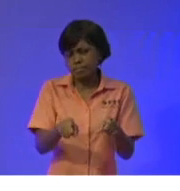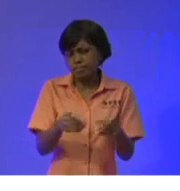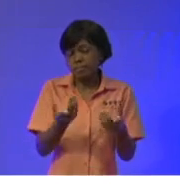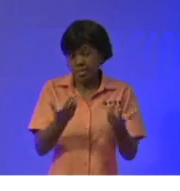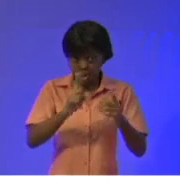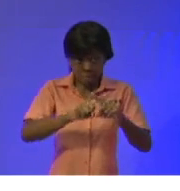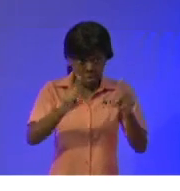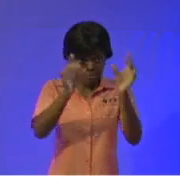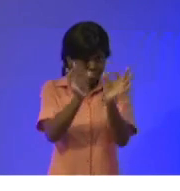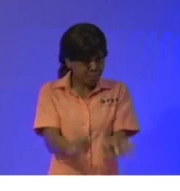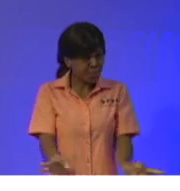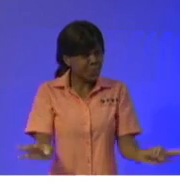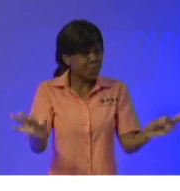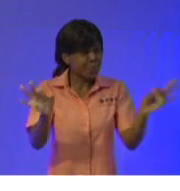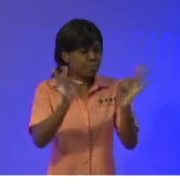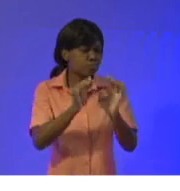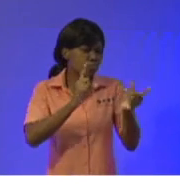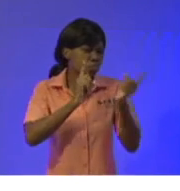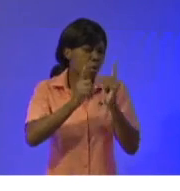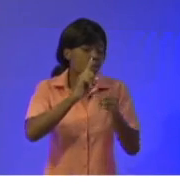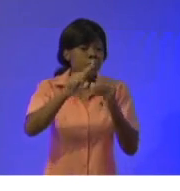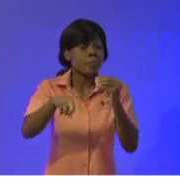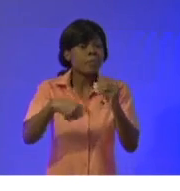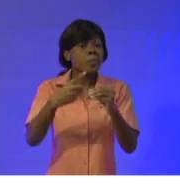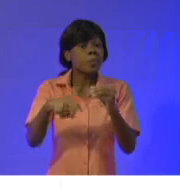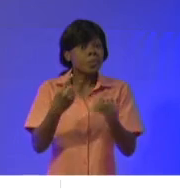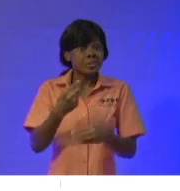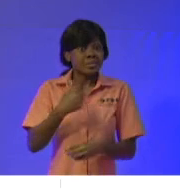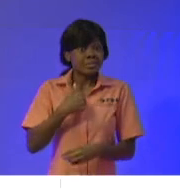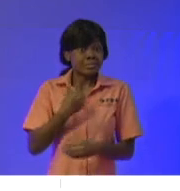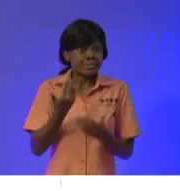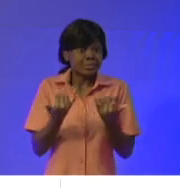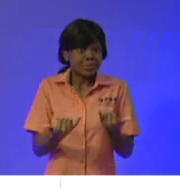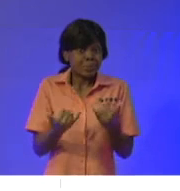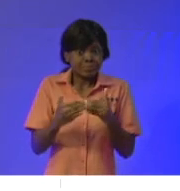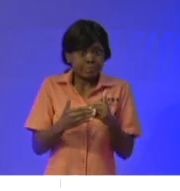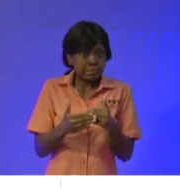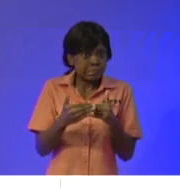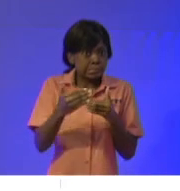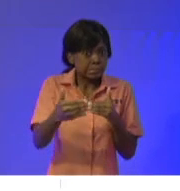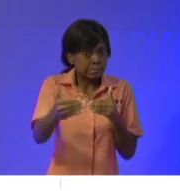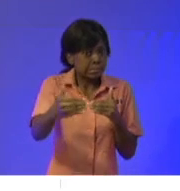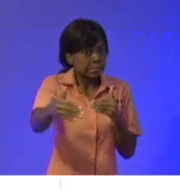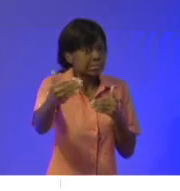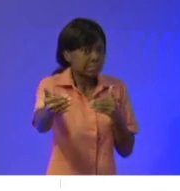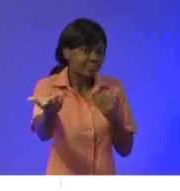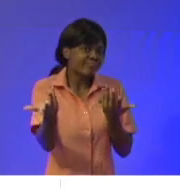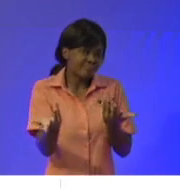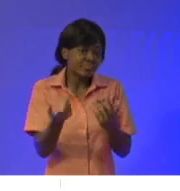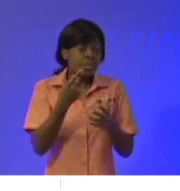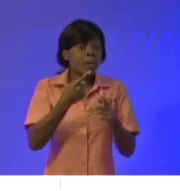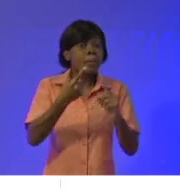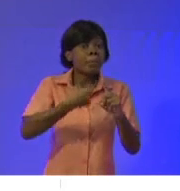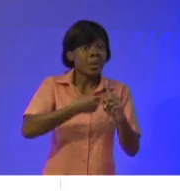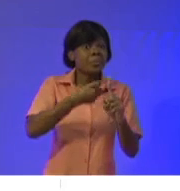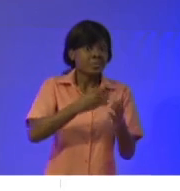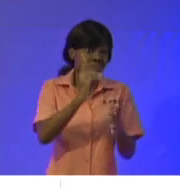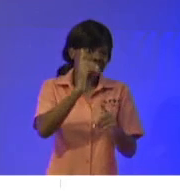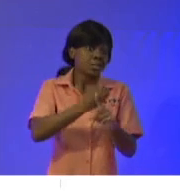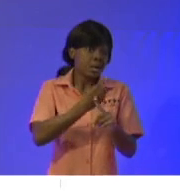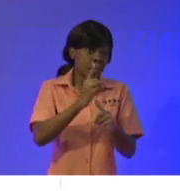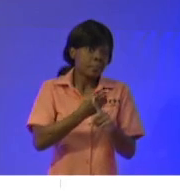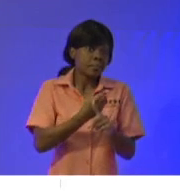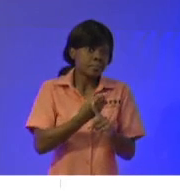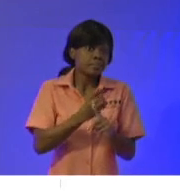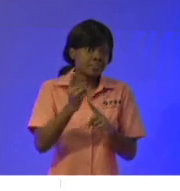week 47 into week 48 and 48 into 49, next slide please, we are seeing that continued increase in the number